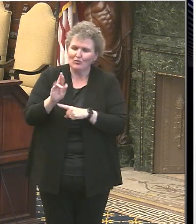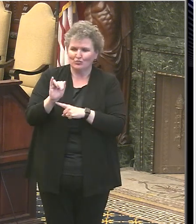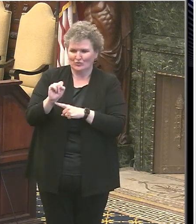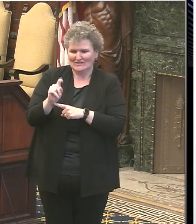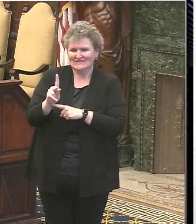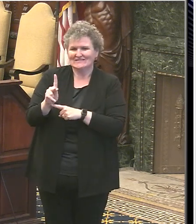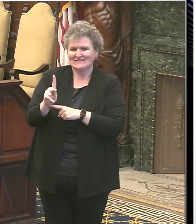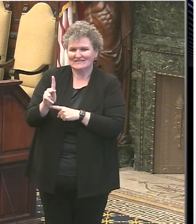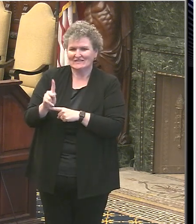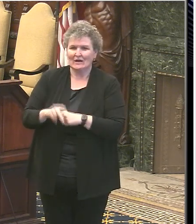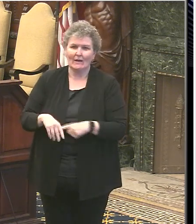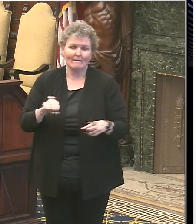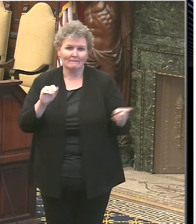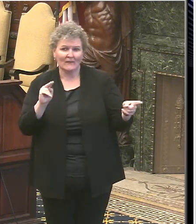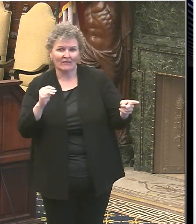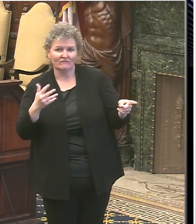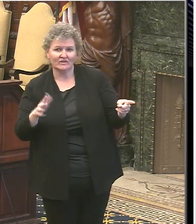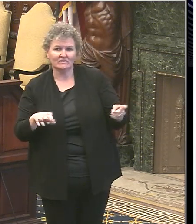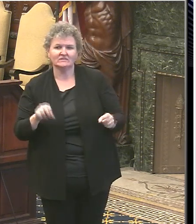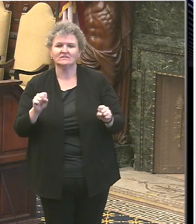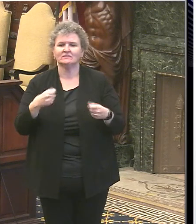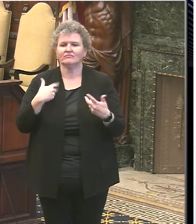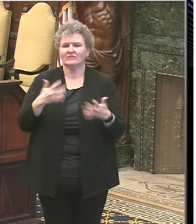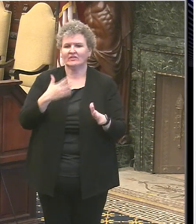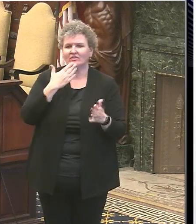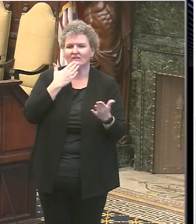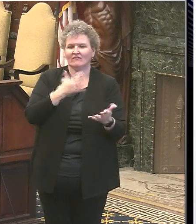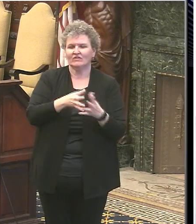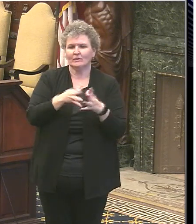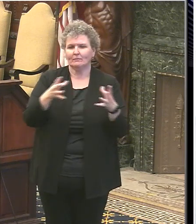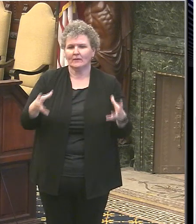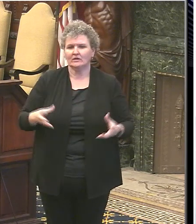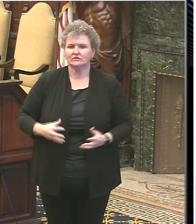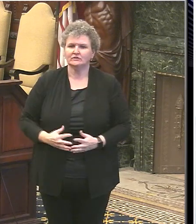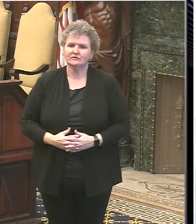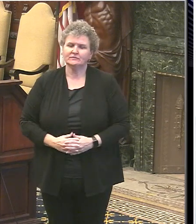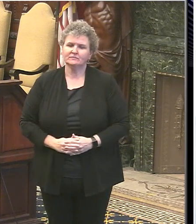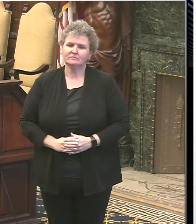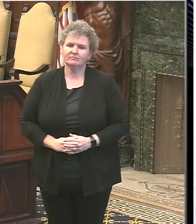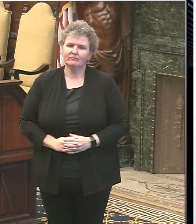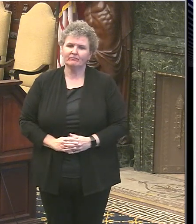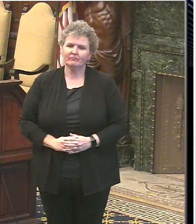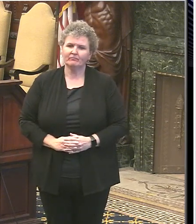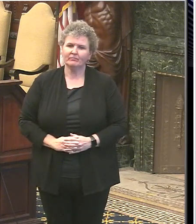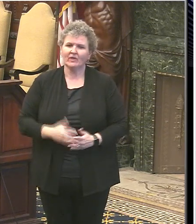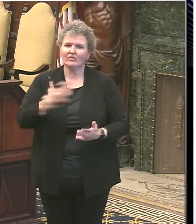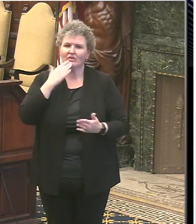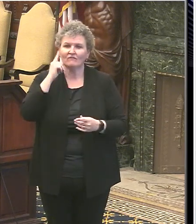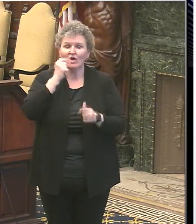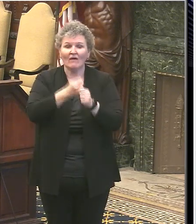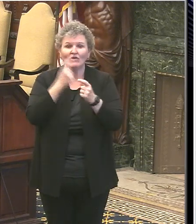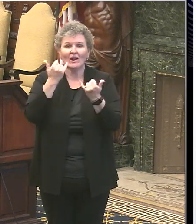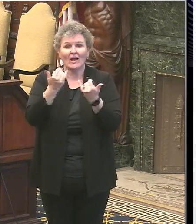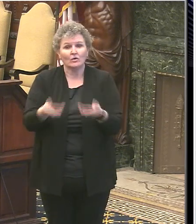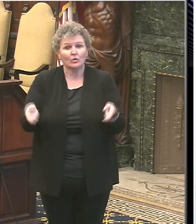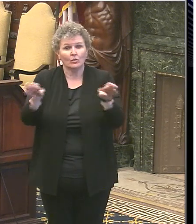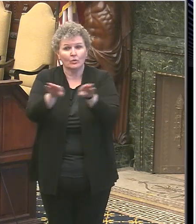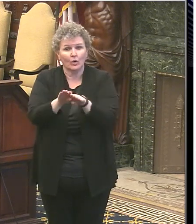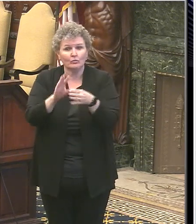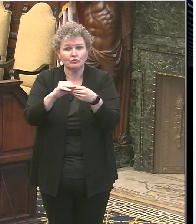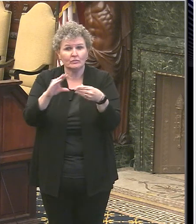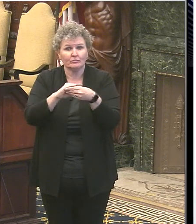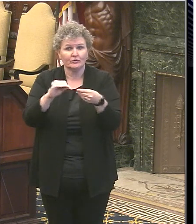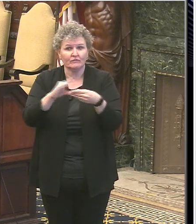Manny, are you all set? We are all set. Thank you guys very much. All right. And thank you, everyone. That concludes today's